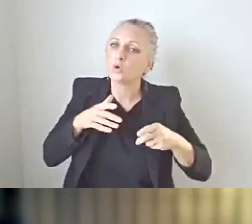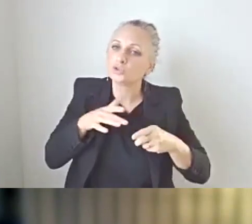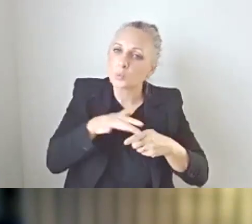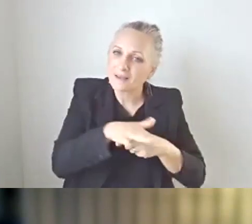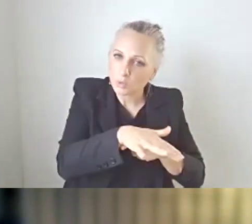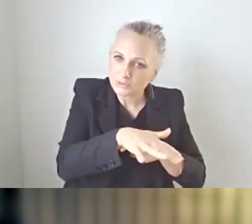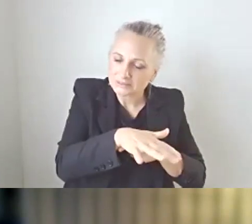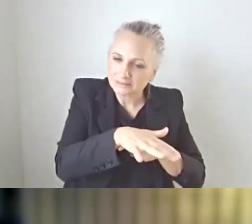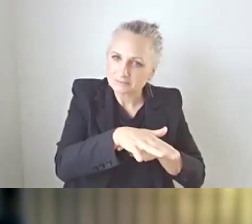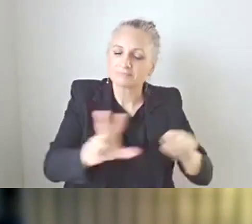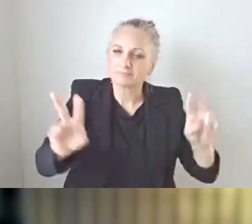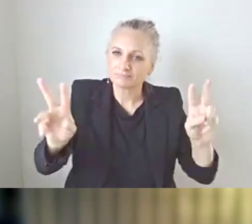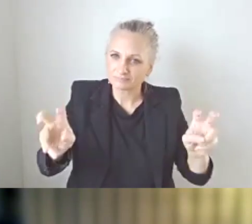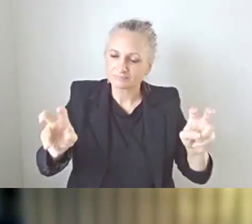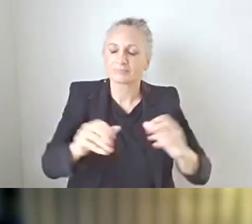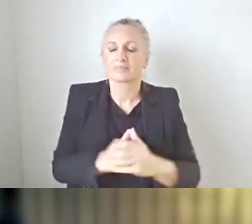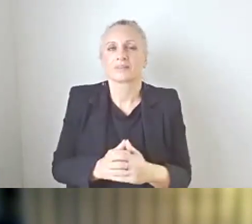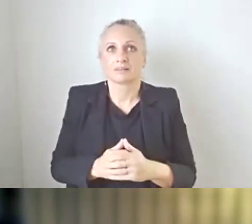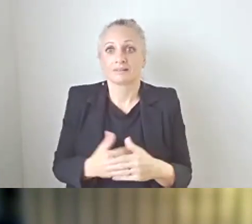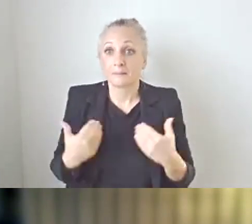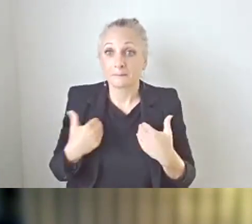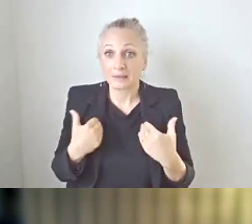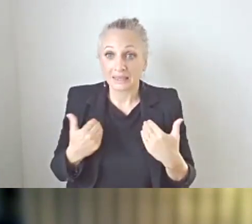this is something I spend